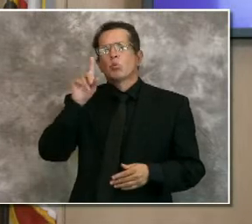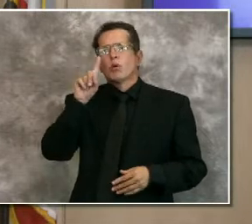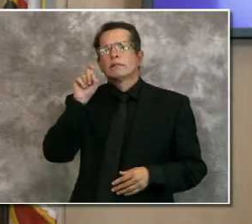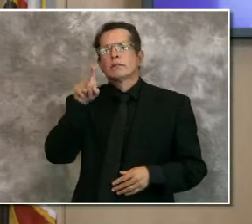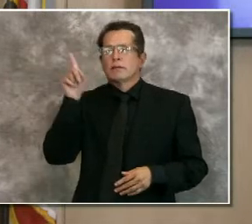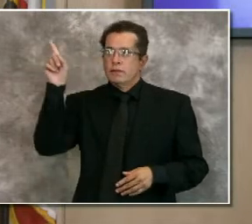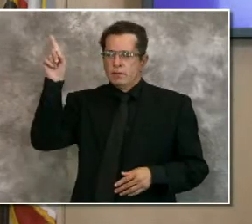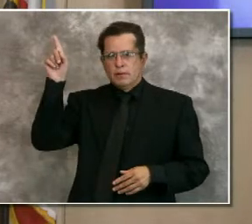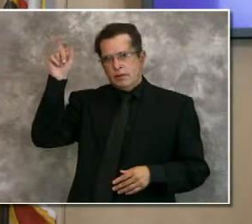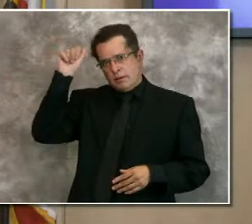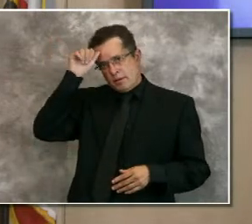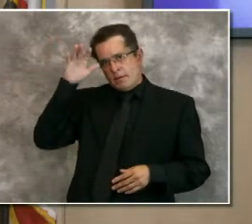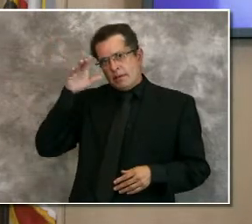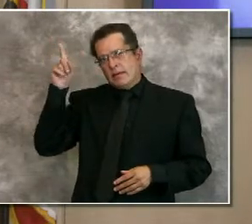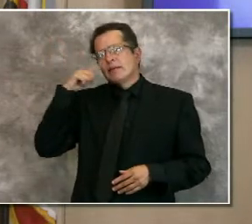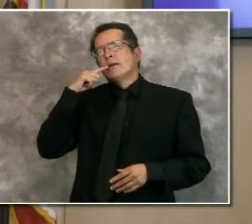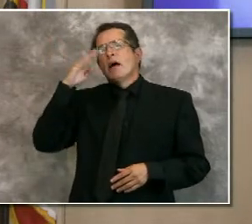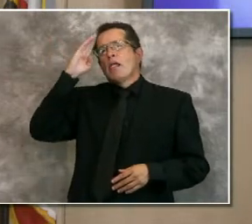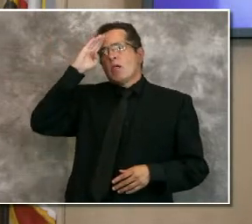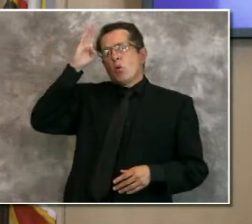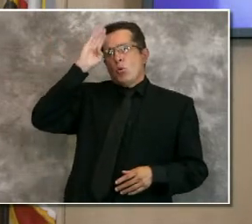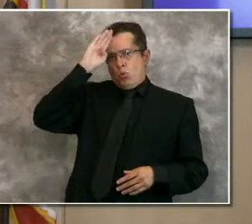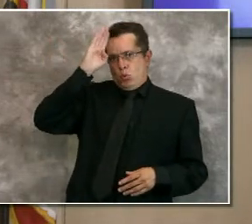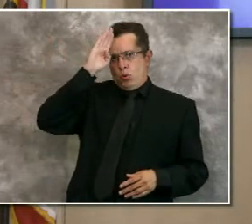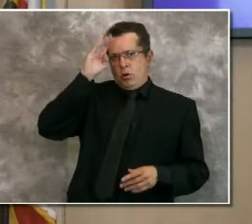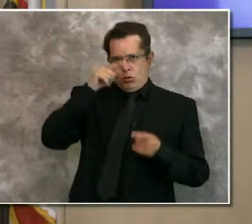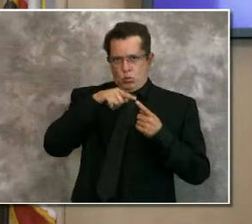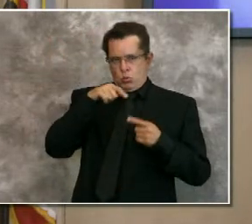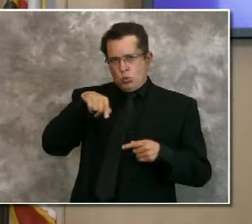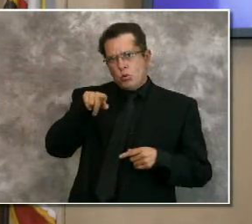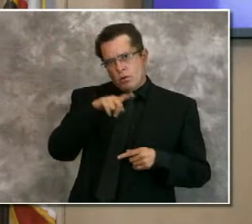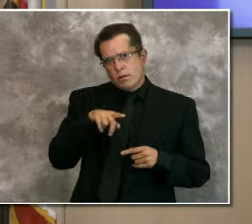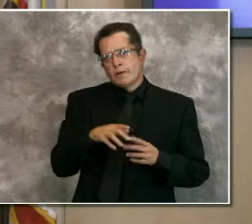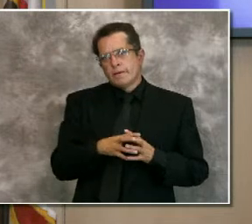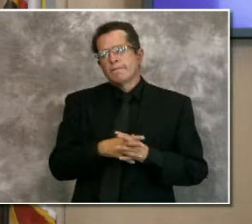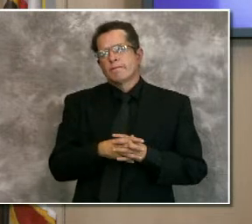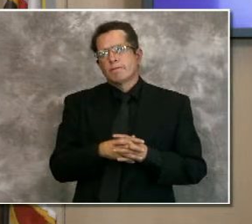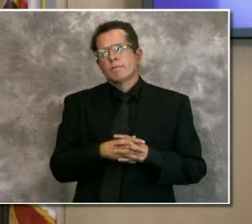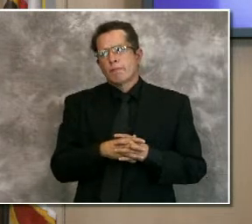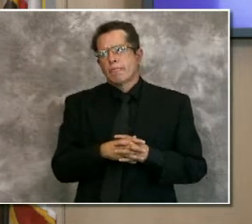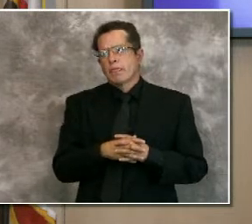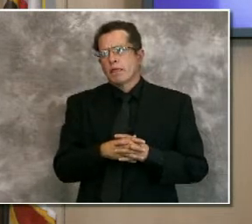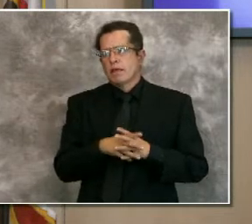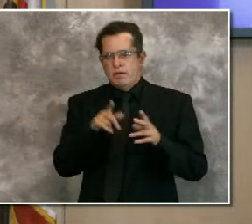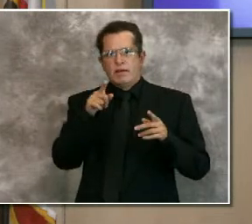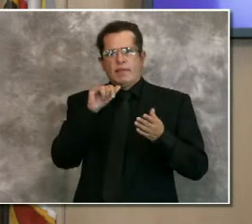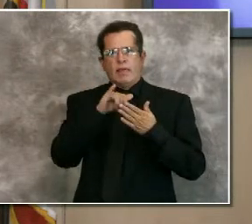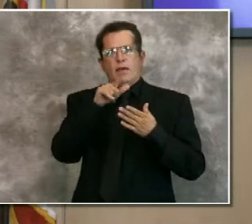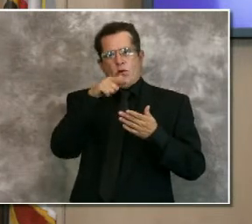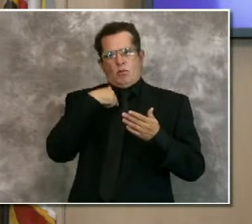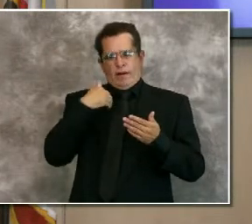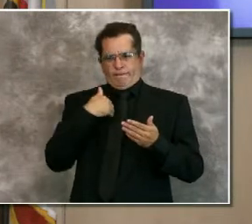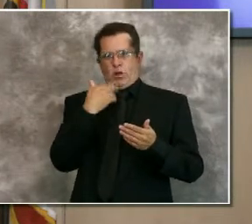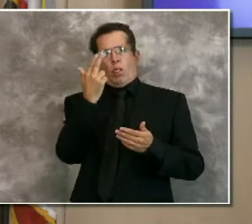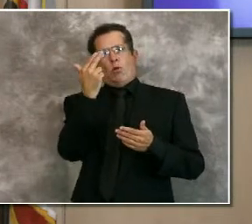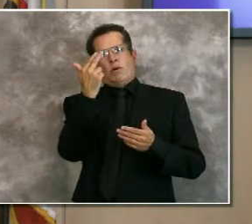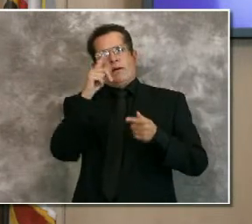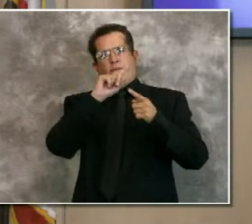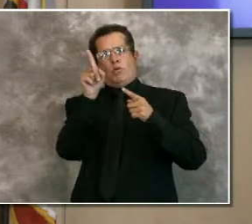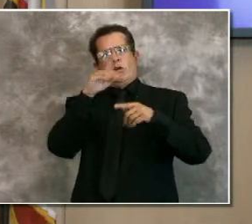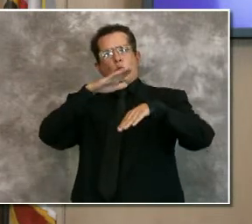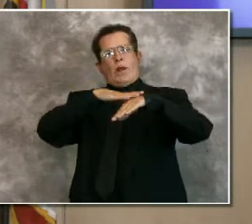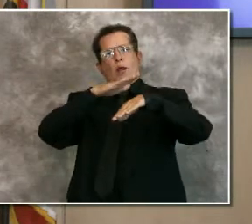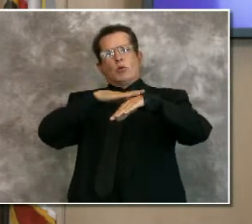Hi there. So you guys gave us these great 13 triggers to follow several